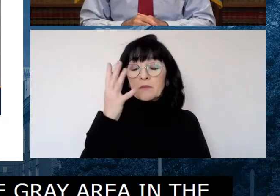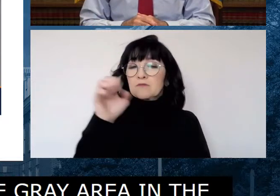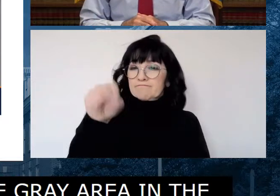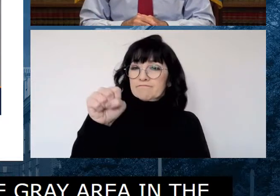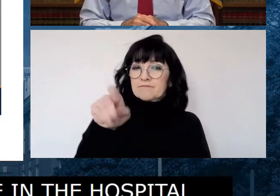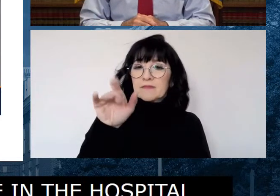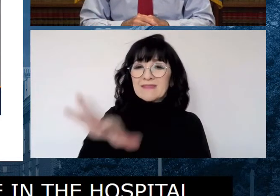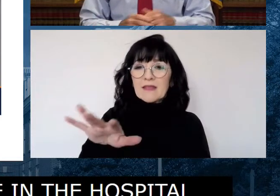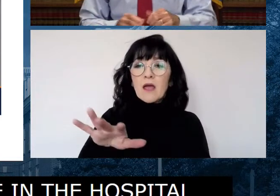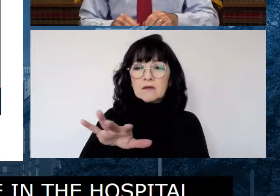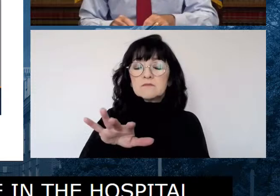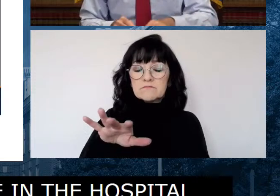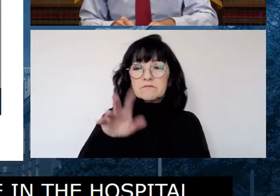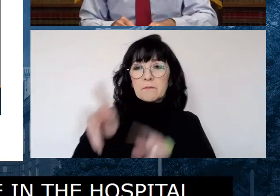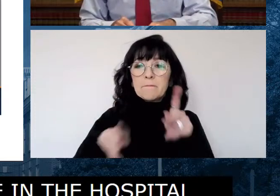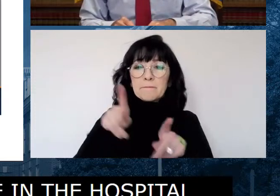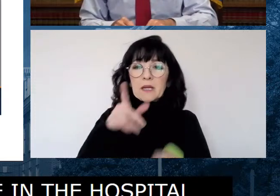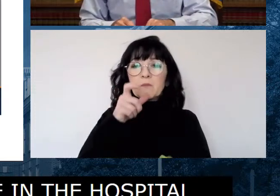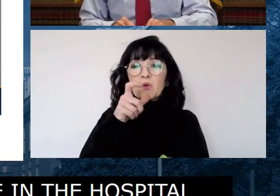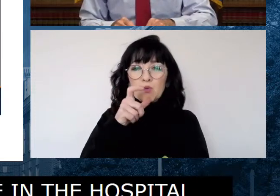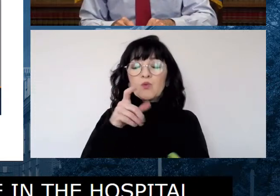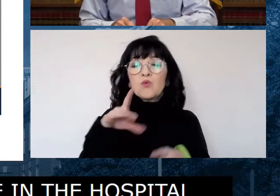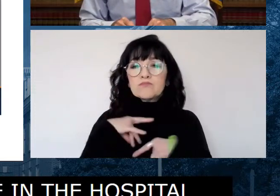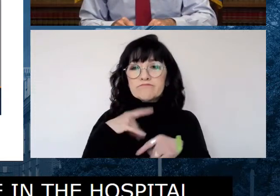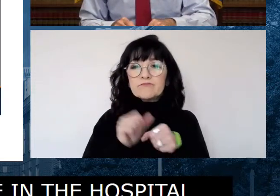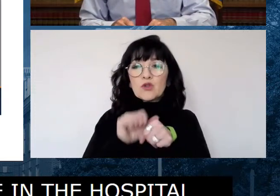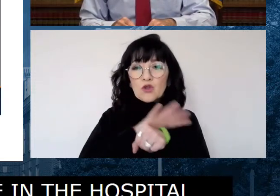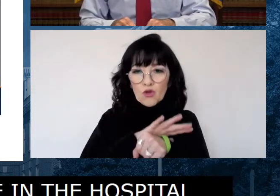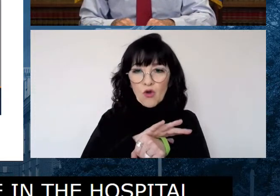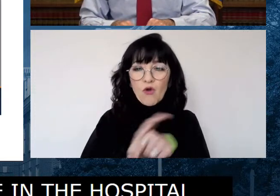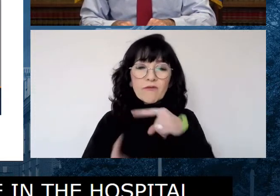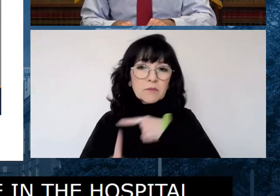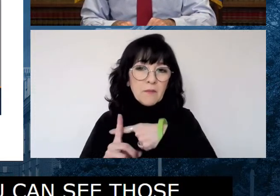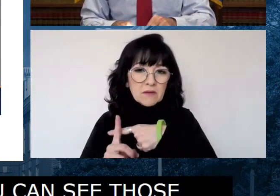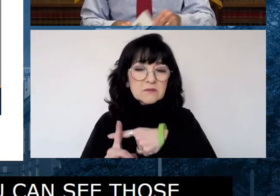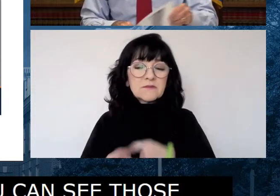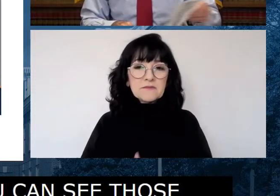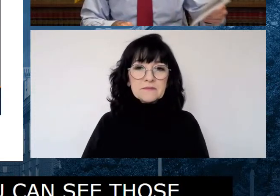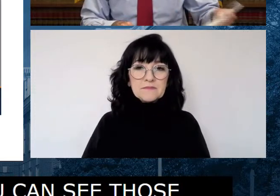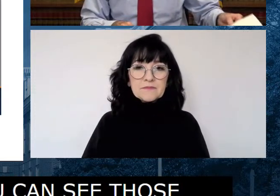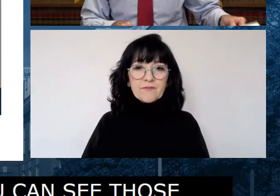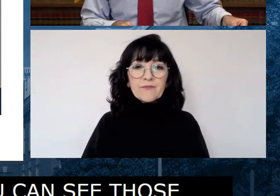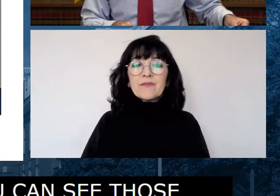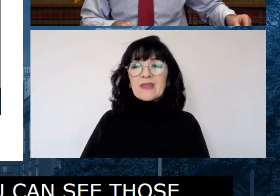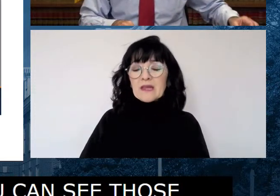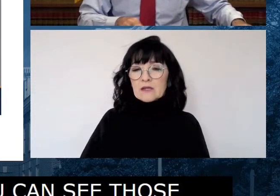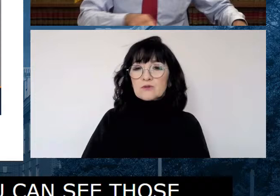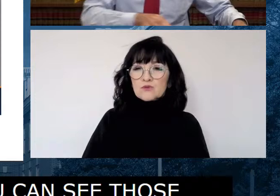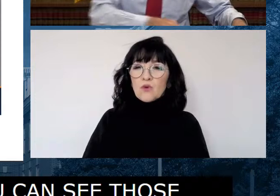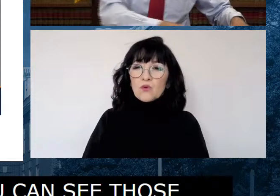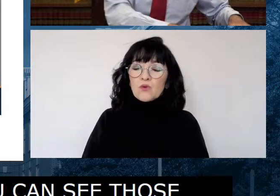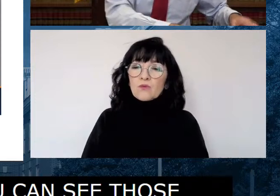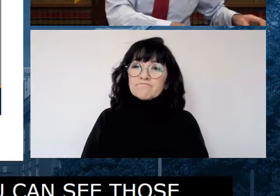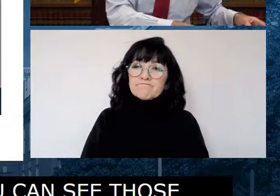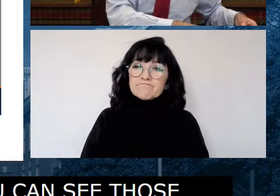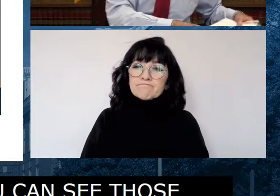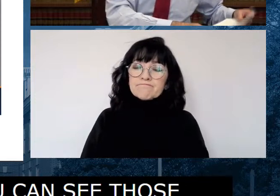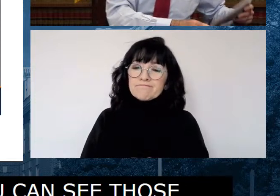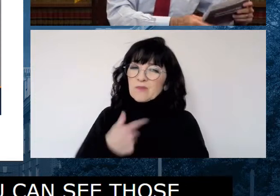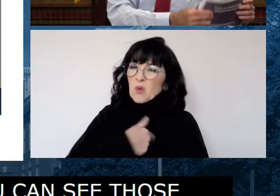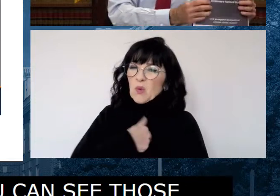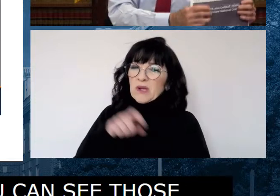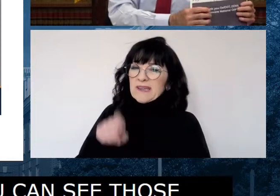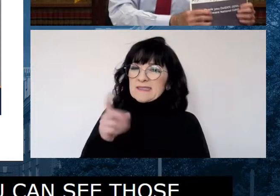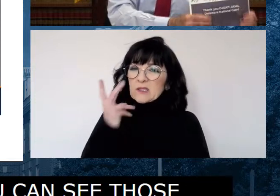The total population is about the same, down a little bit statewide. So we need to see